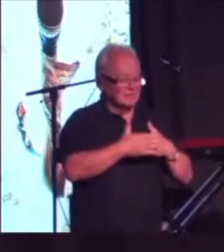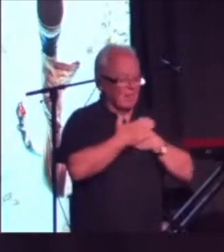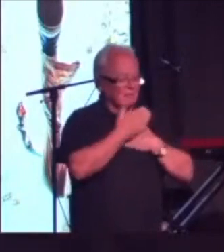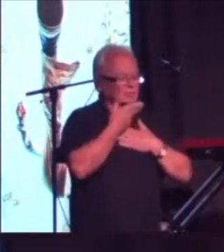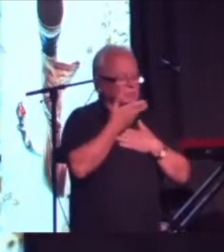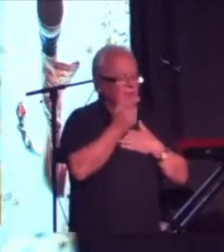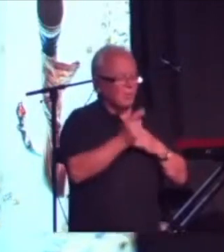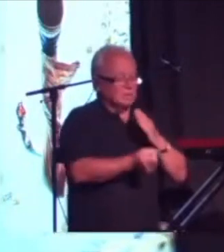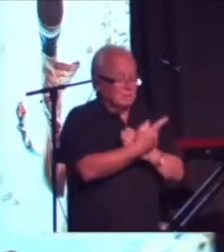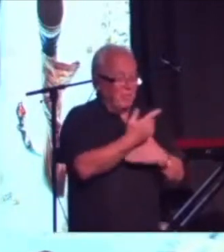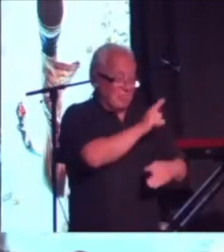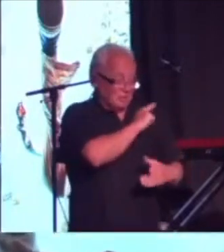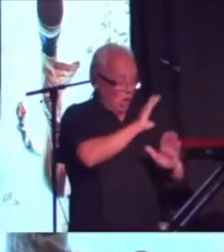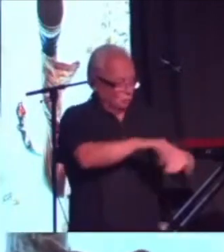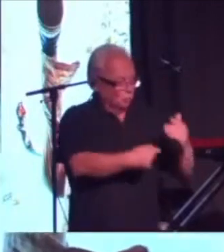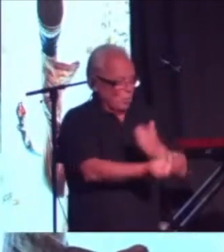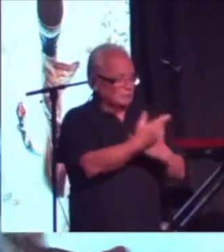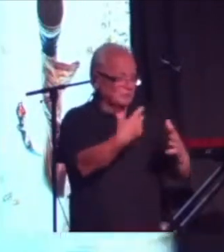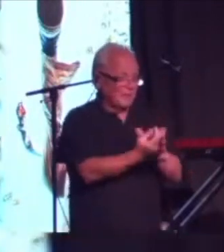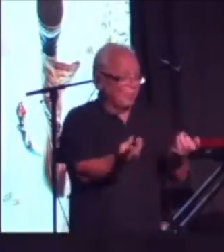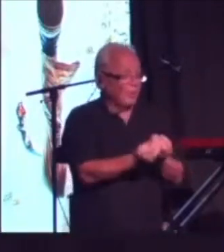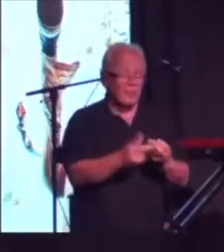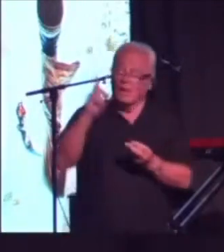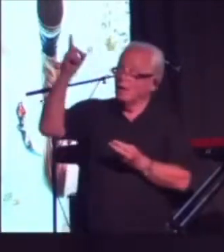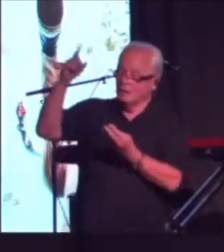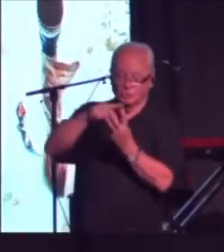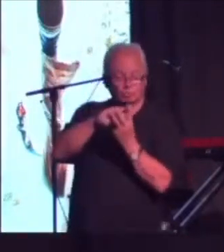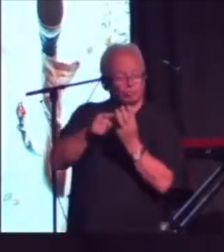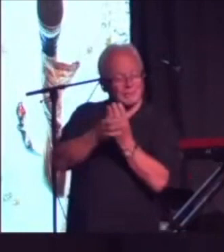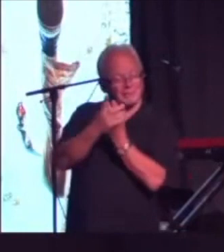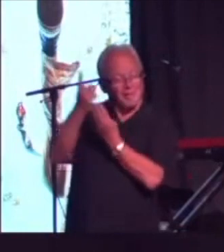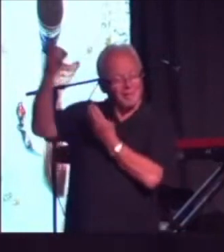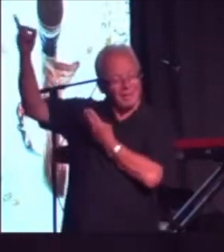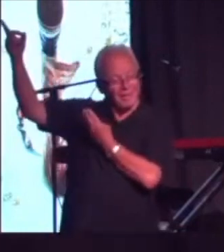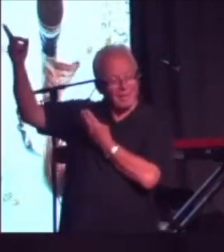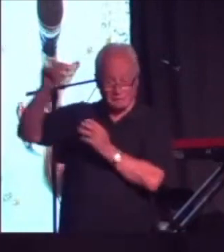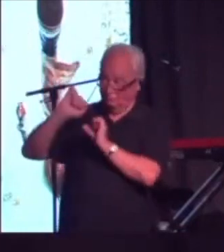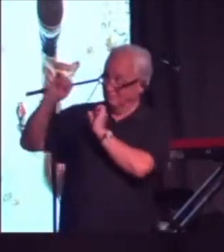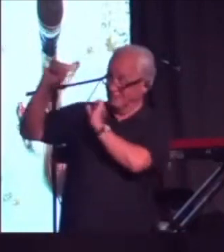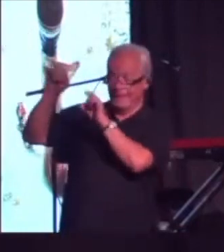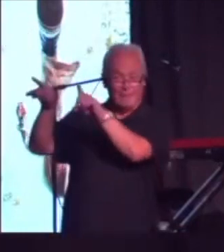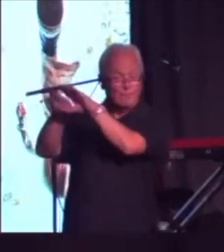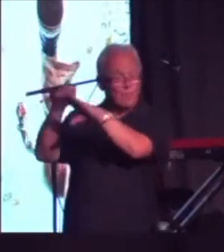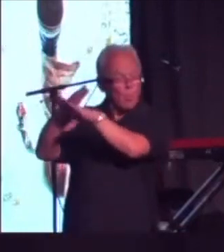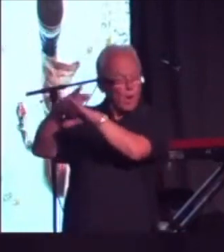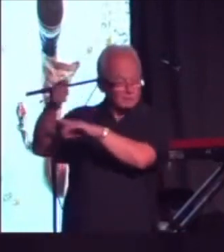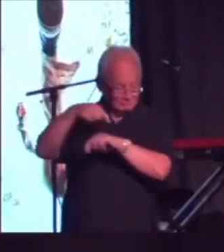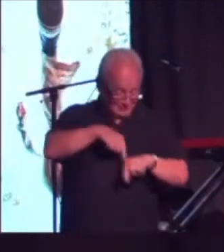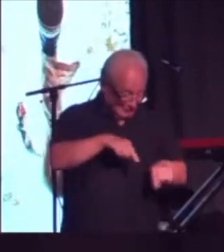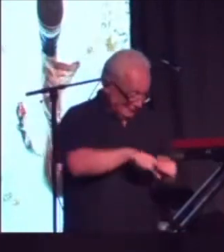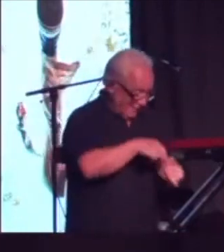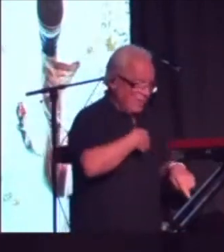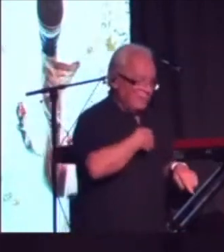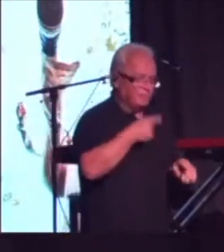works within the friendship of the Trinity. That's why I said we're made in the image of God, and so how it works there is how it works here. The Spirit